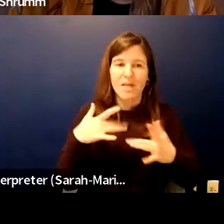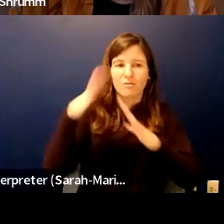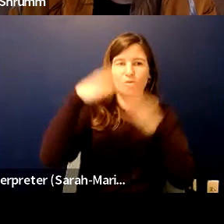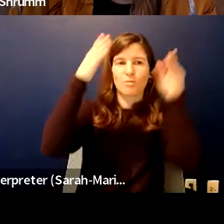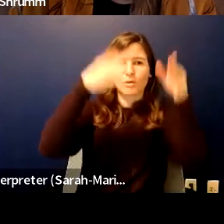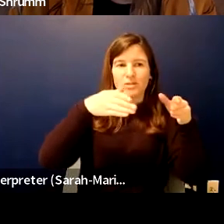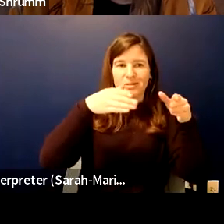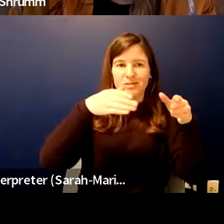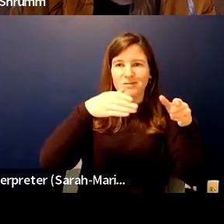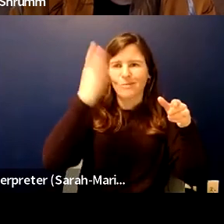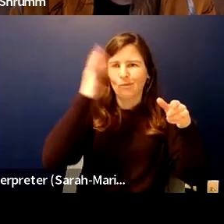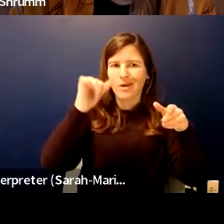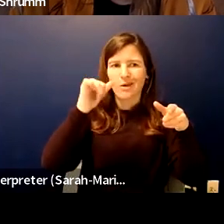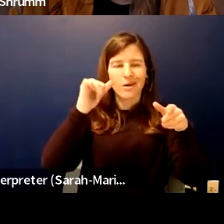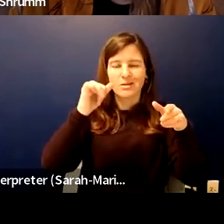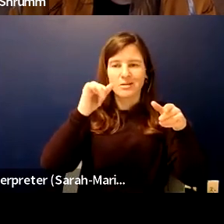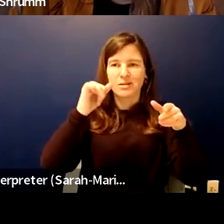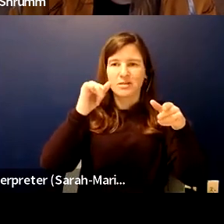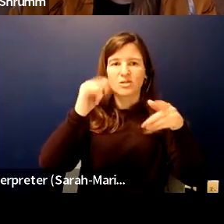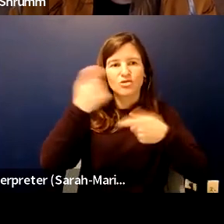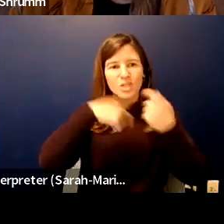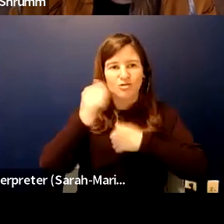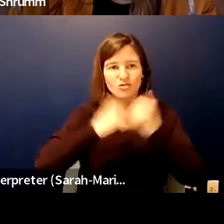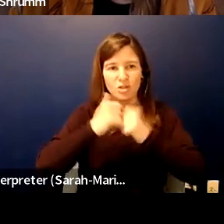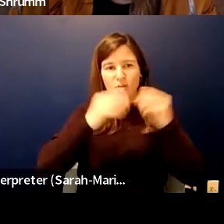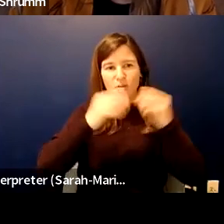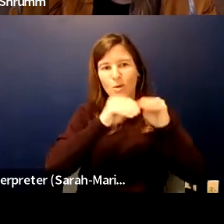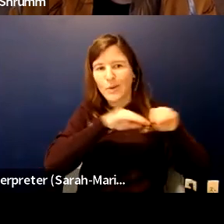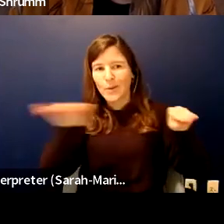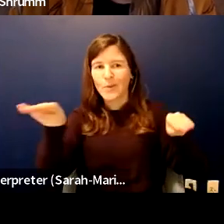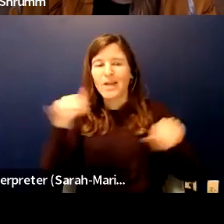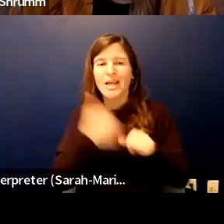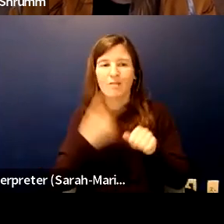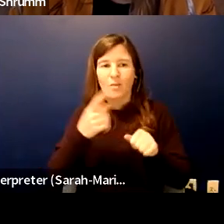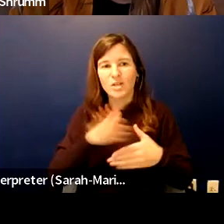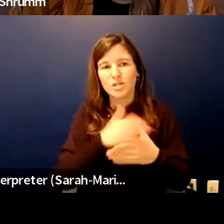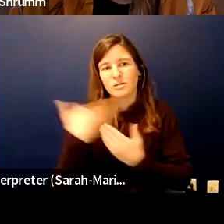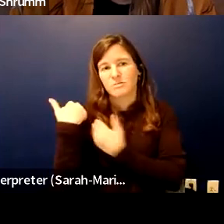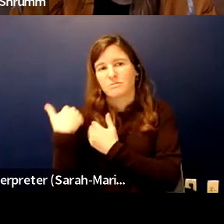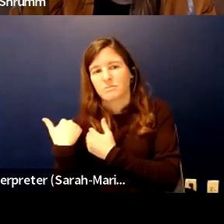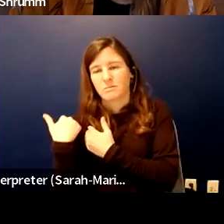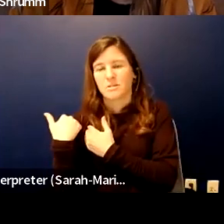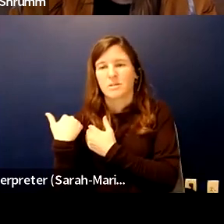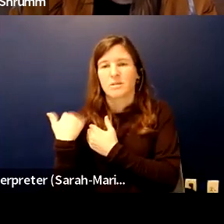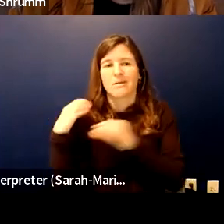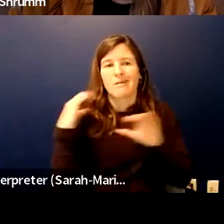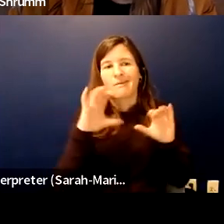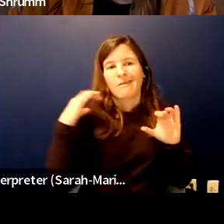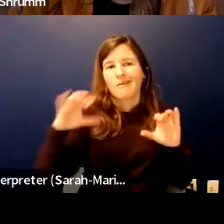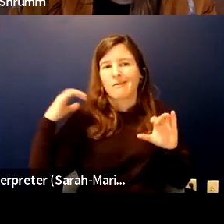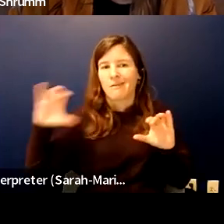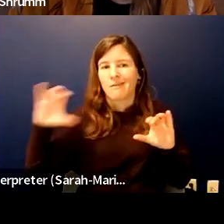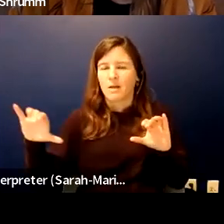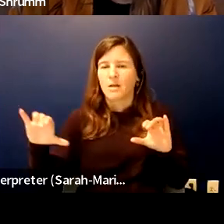of that. And going back to what I was saying off the top too, is who decides what's valuable and